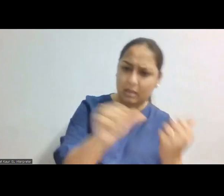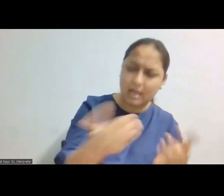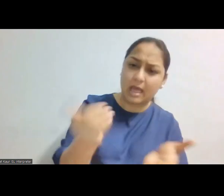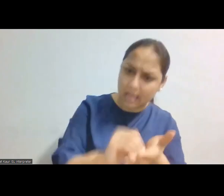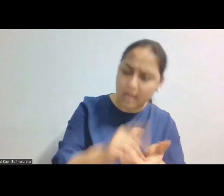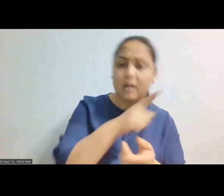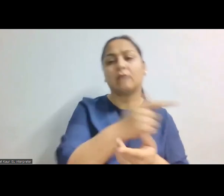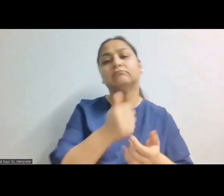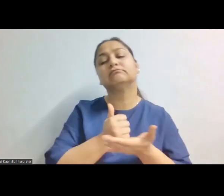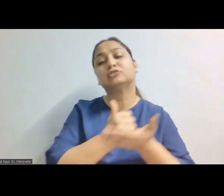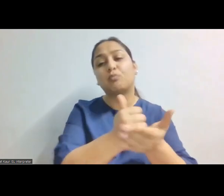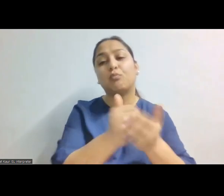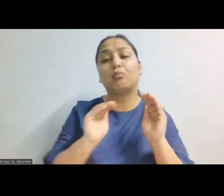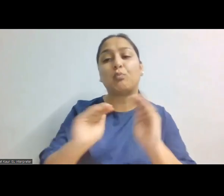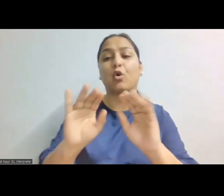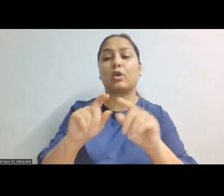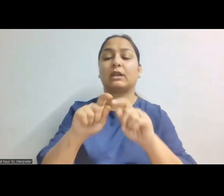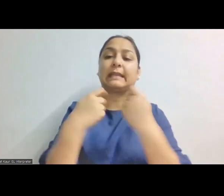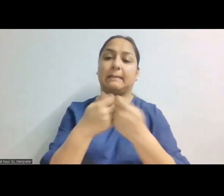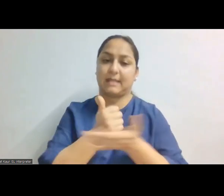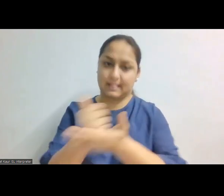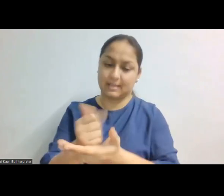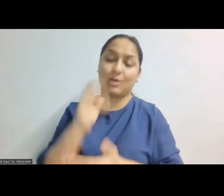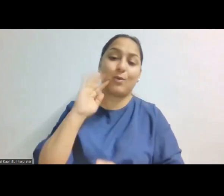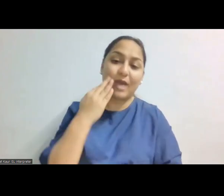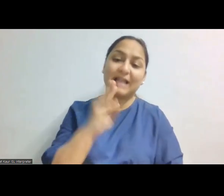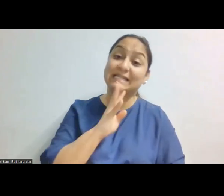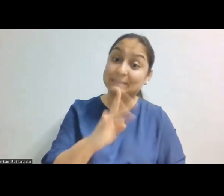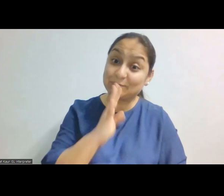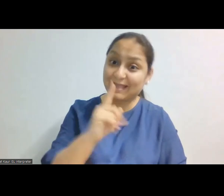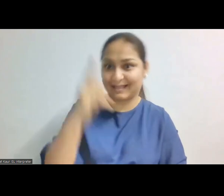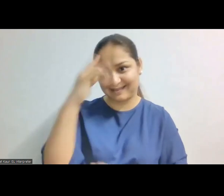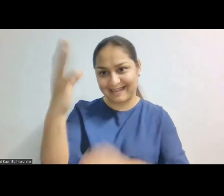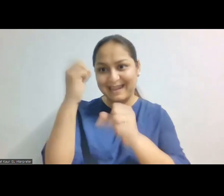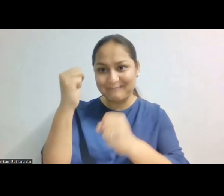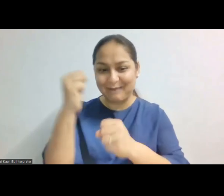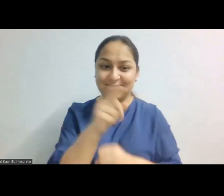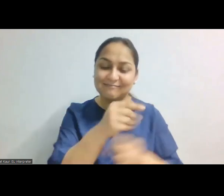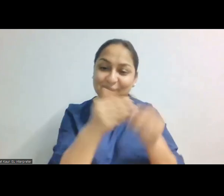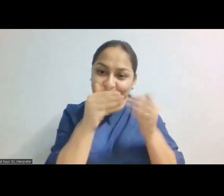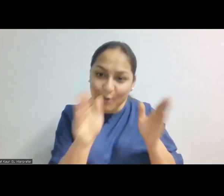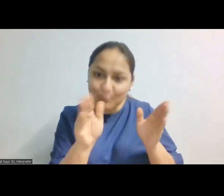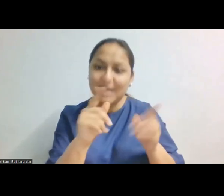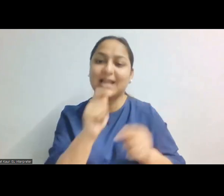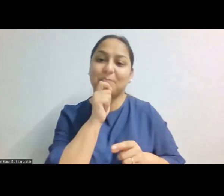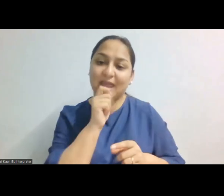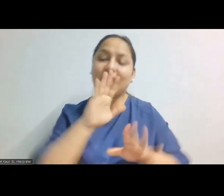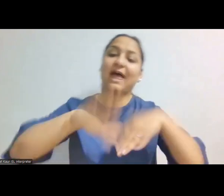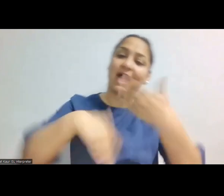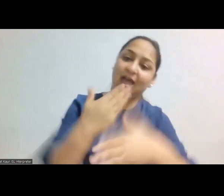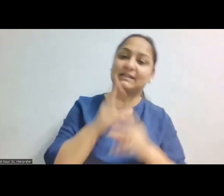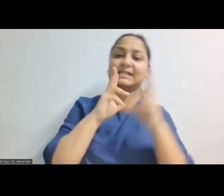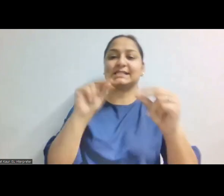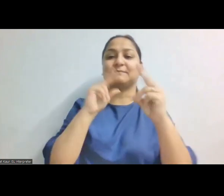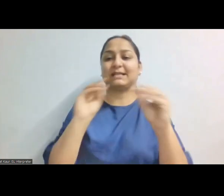you to mute the mic. While speaking, please do remember to switch it on We'll be anyways on the call to help you